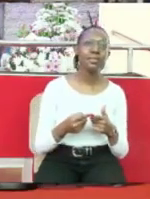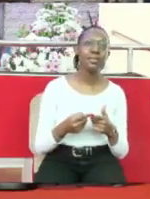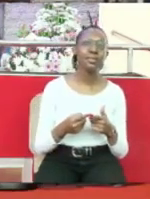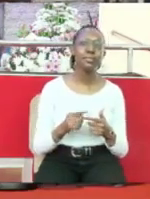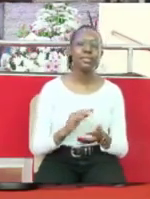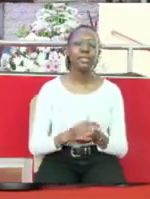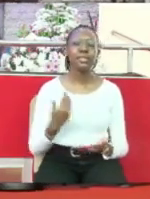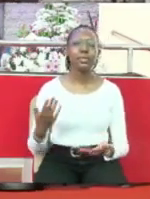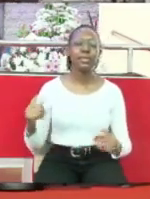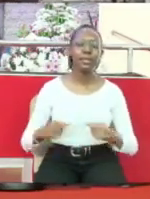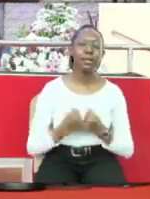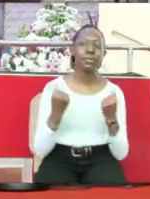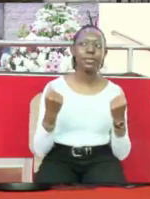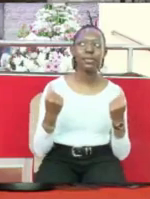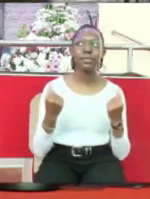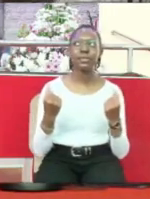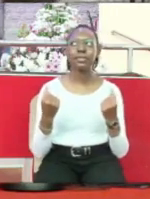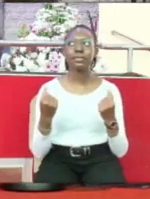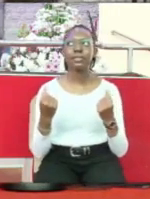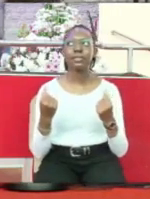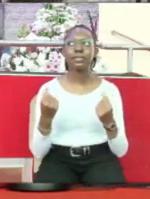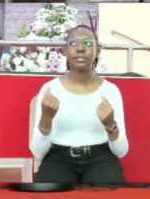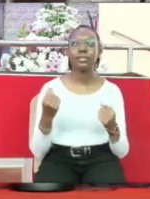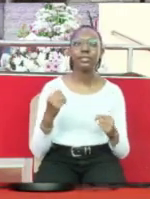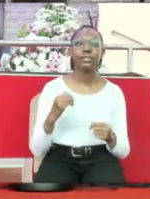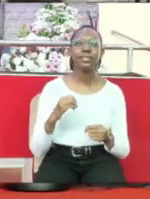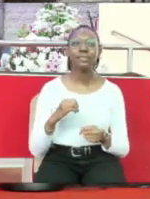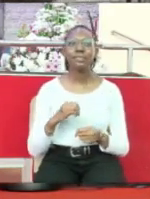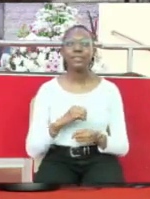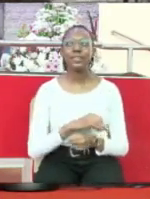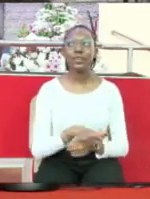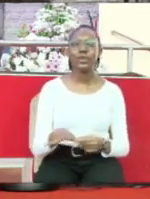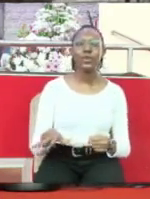something happened. Jambo lingine likafanyika. COVID caught up with my 15. Corona